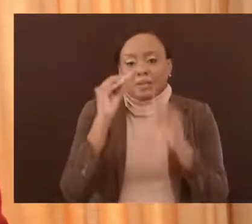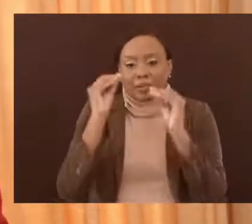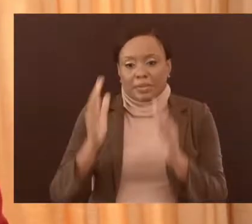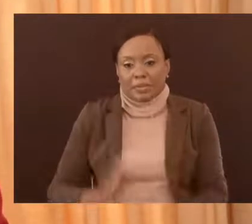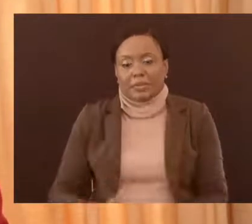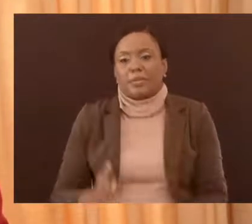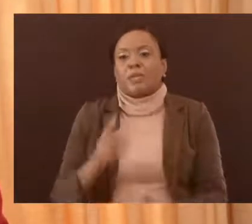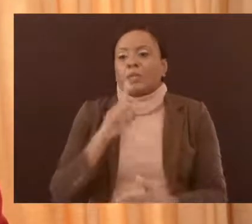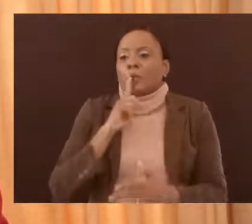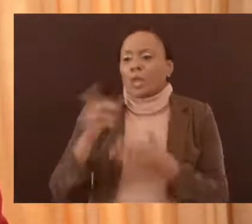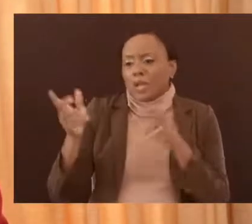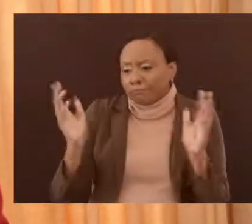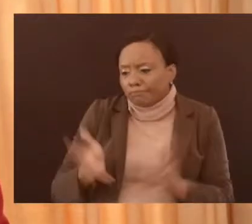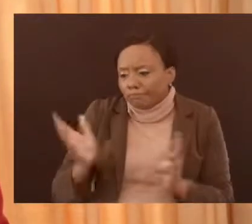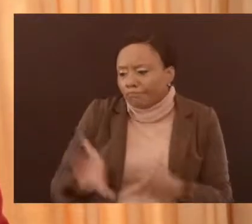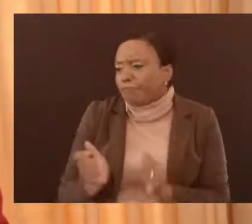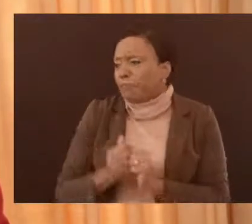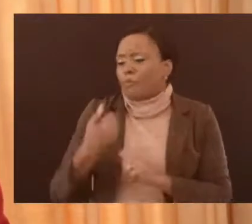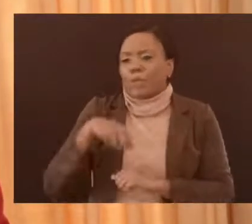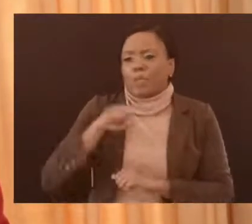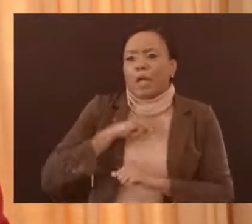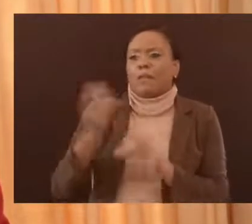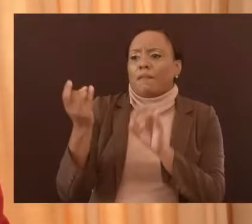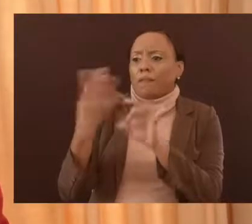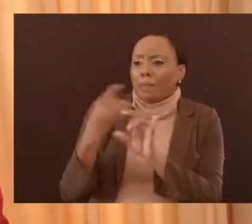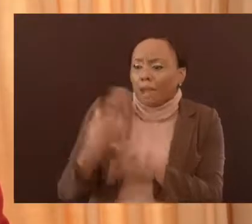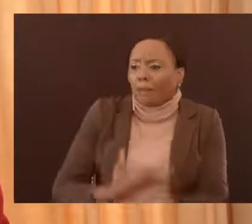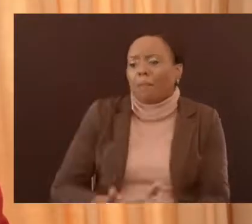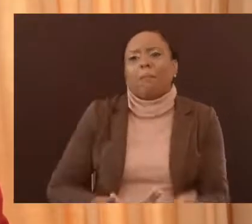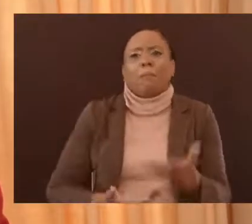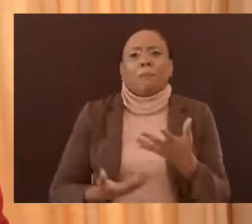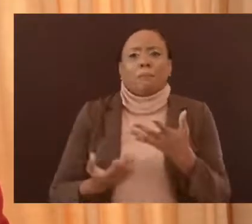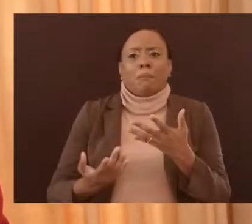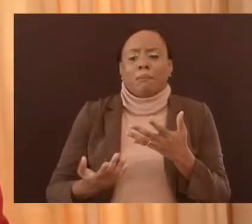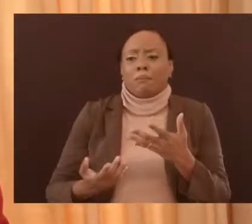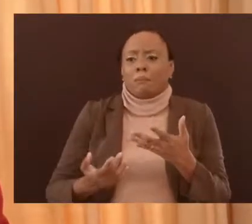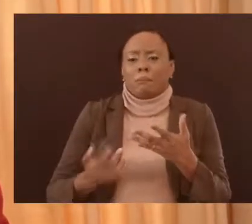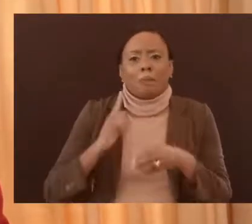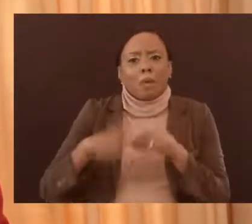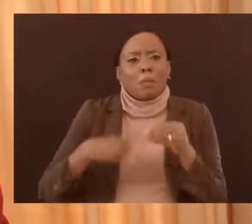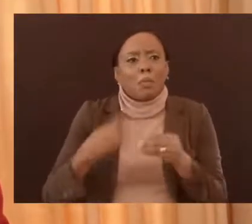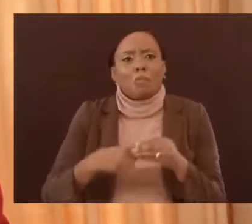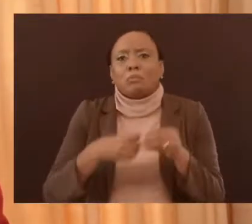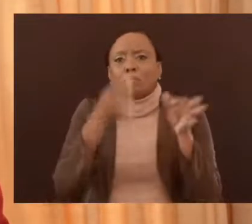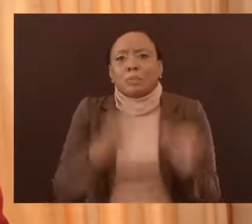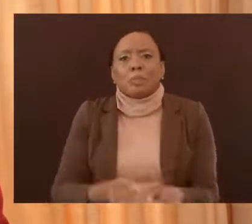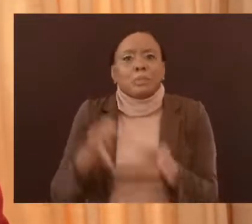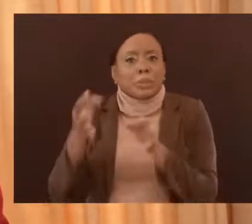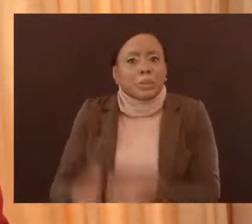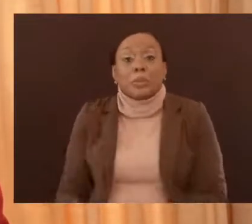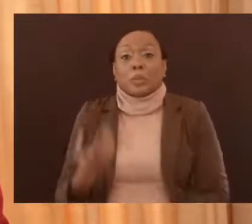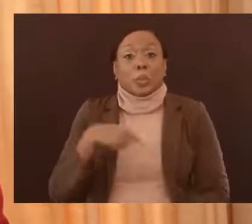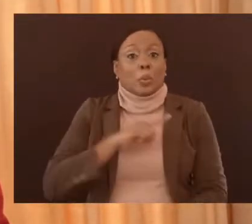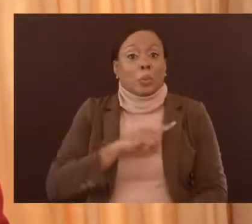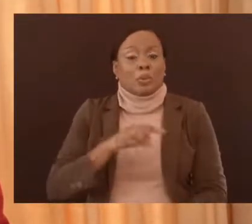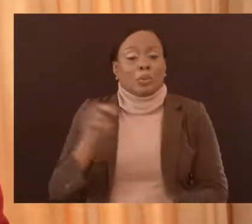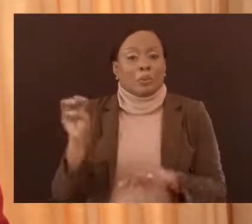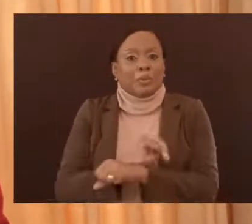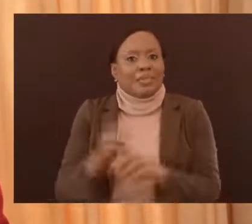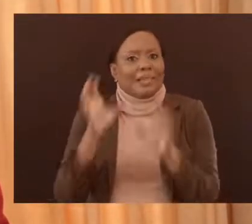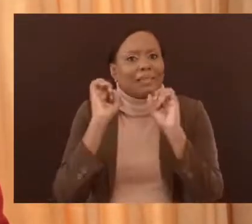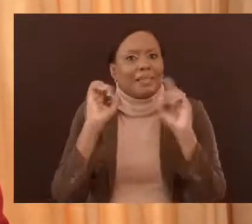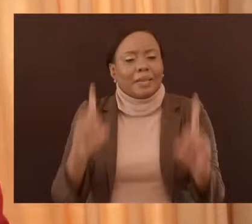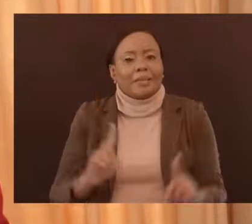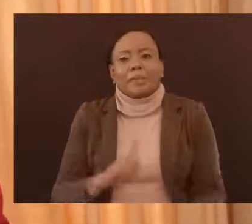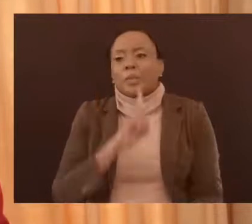engaged, who provided the necessary feedback to us to make the decisions that the Ministry of Education was able to make. And I